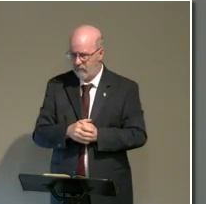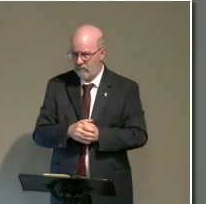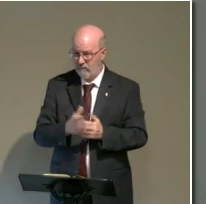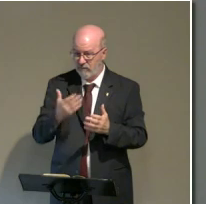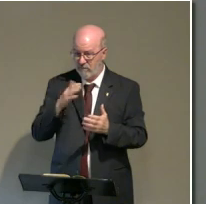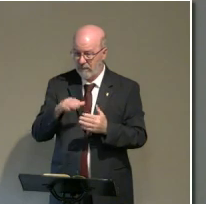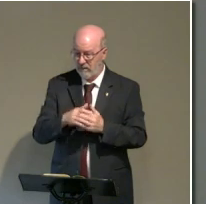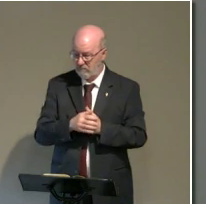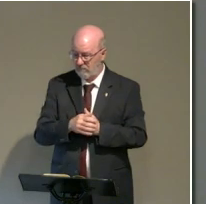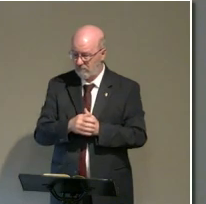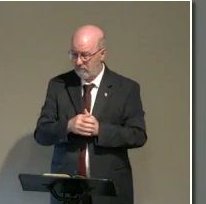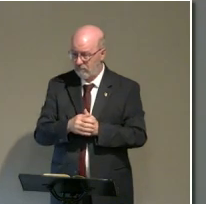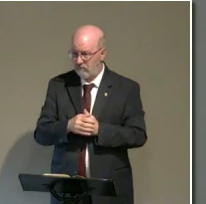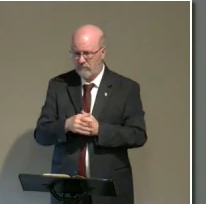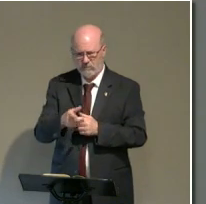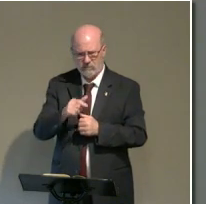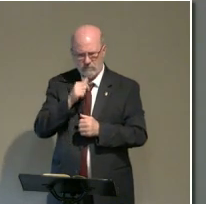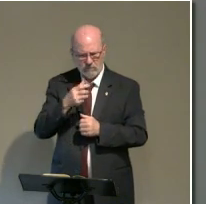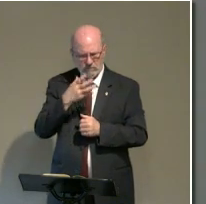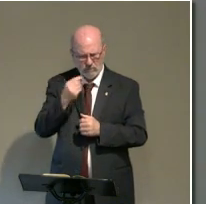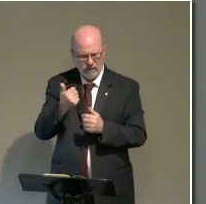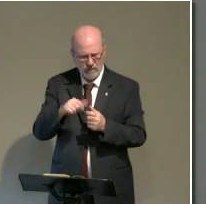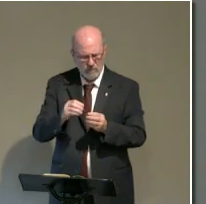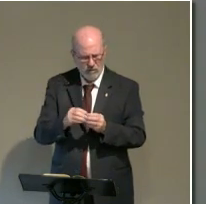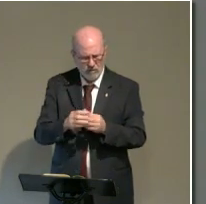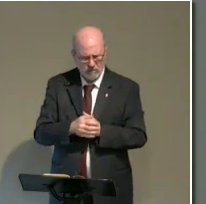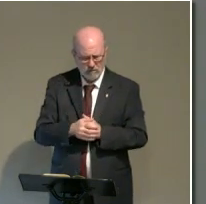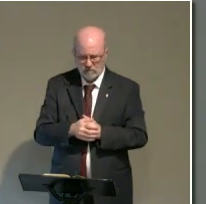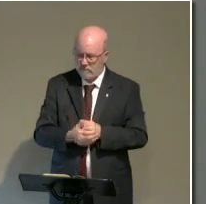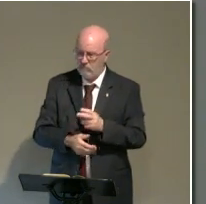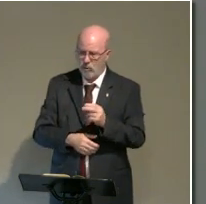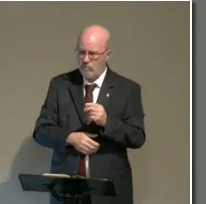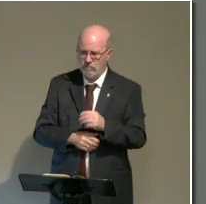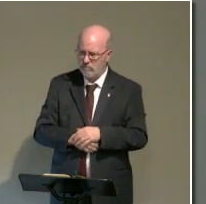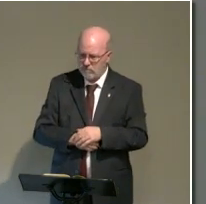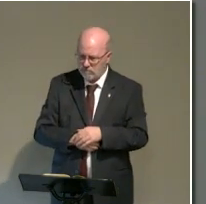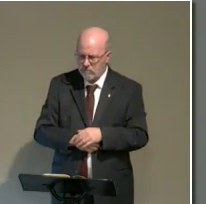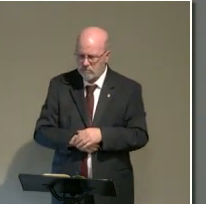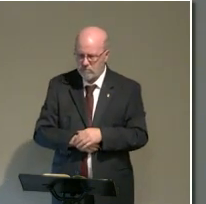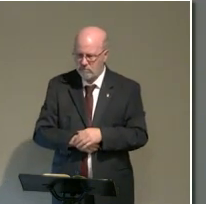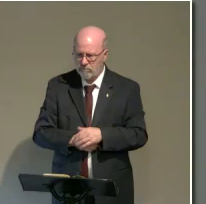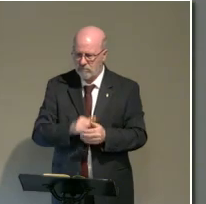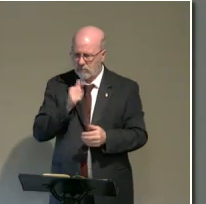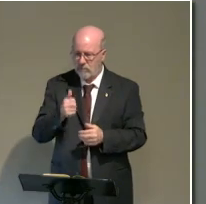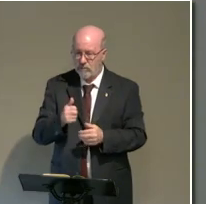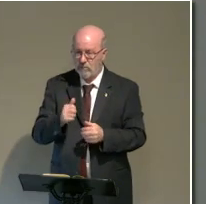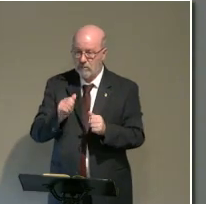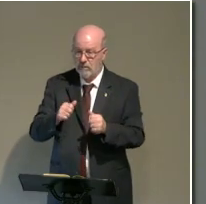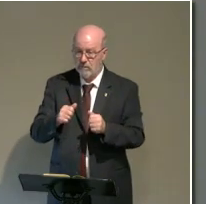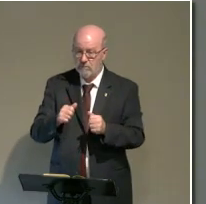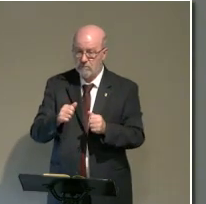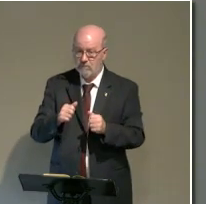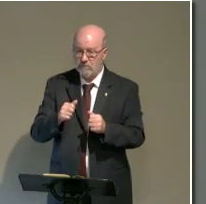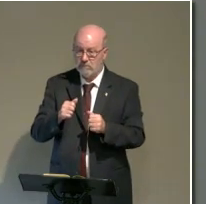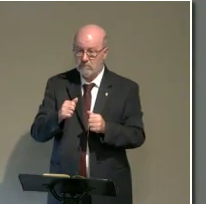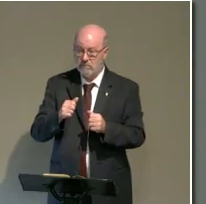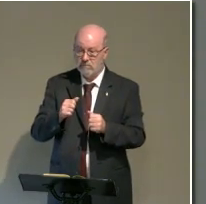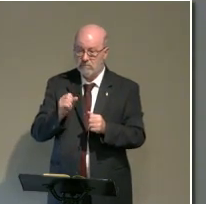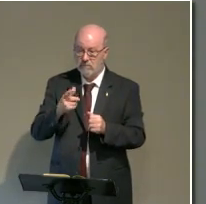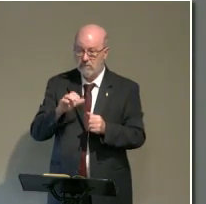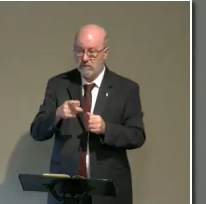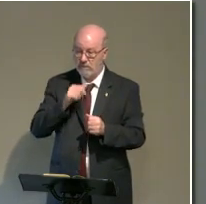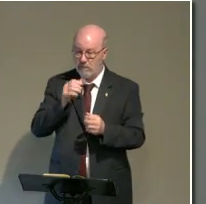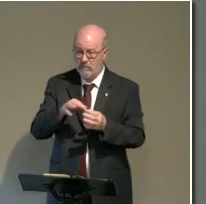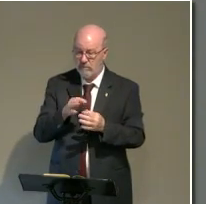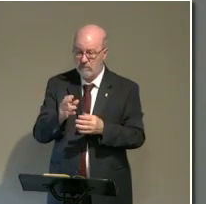bad. He says, you don't cuss? I'm like, no, I don't. I mean, it's possible it can slip, right?